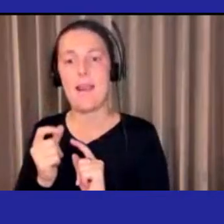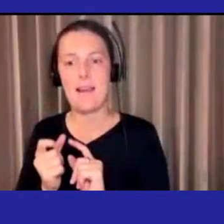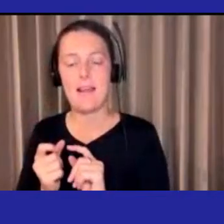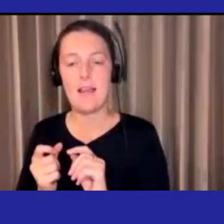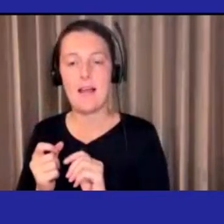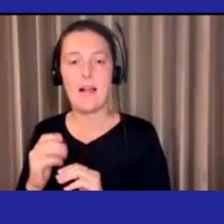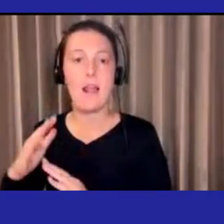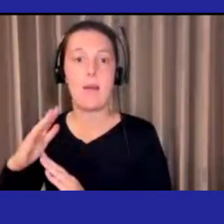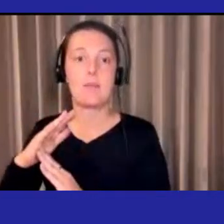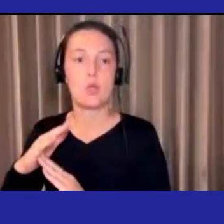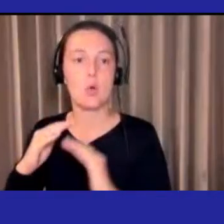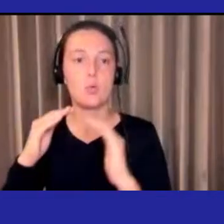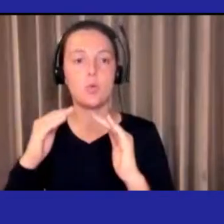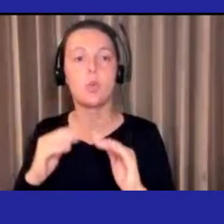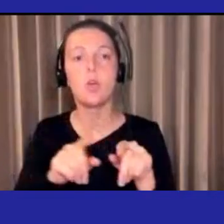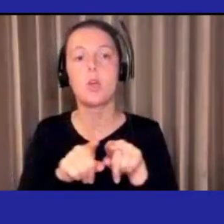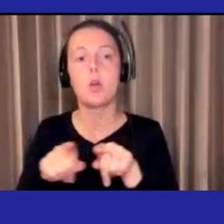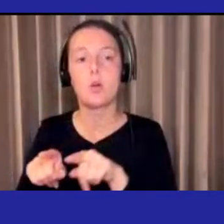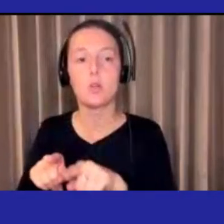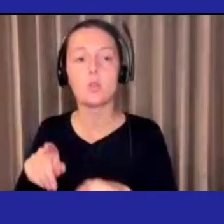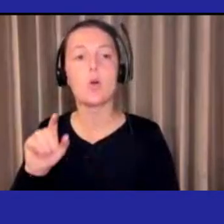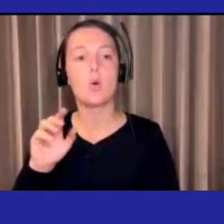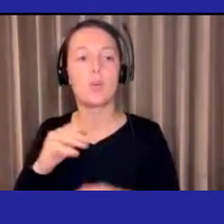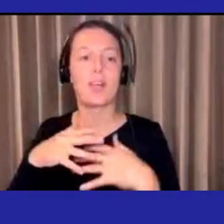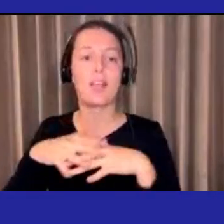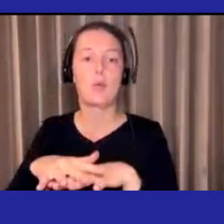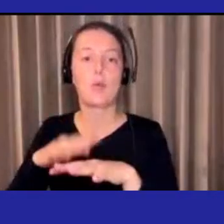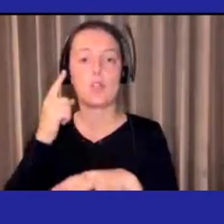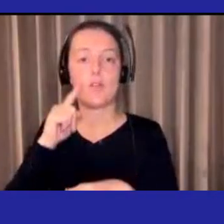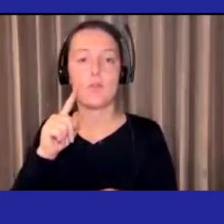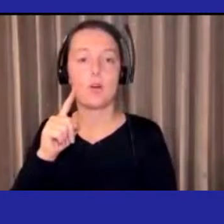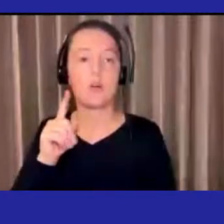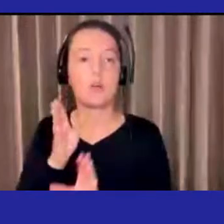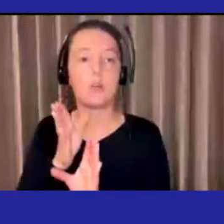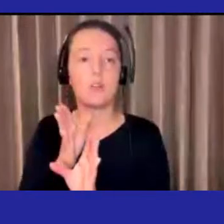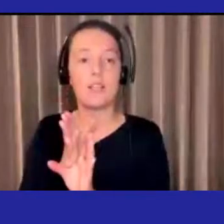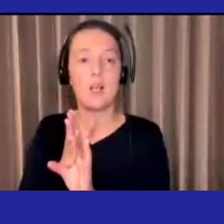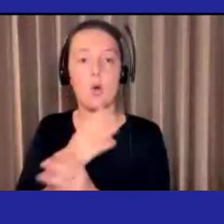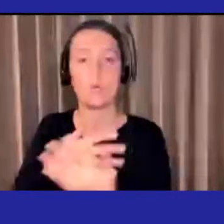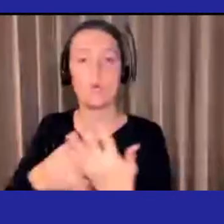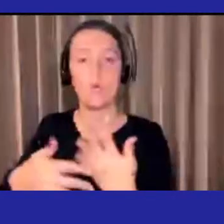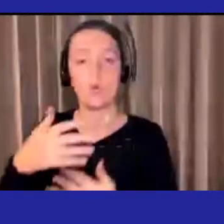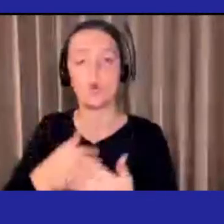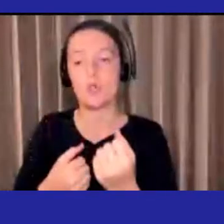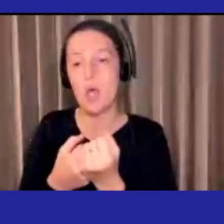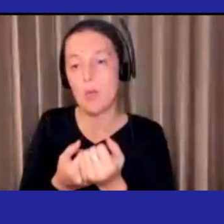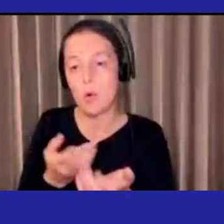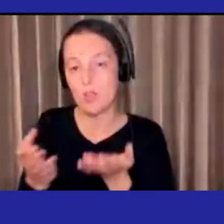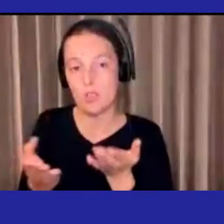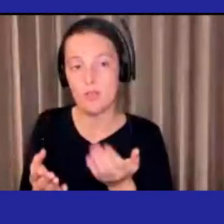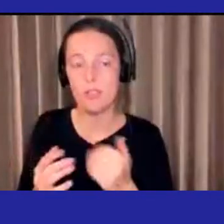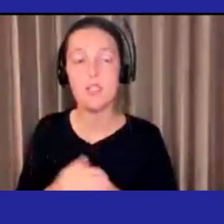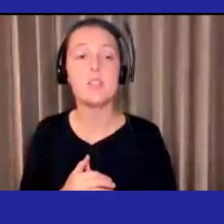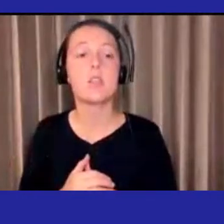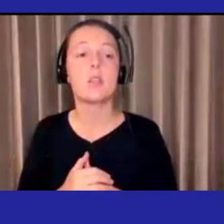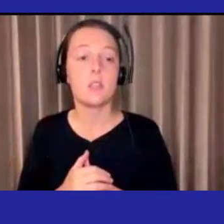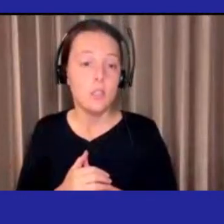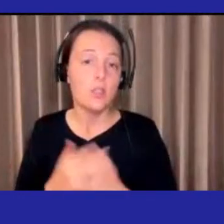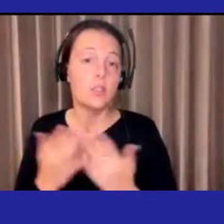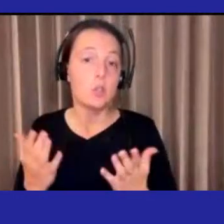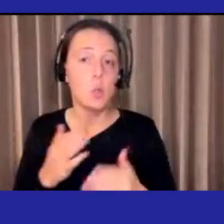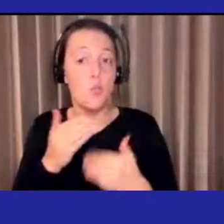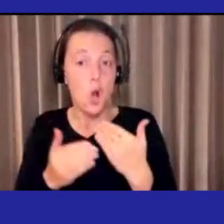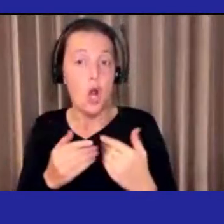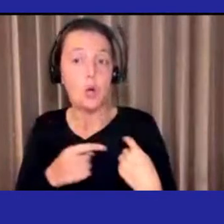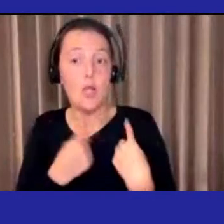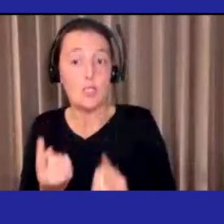services. So our progress to date, again, this is something we've been working on for a while. We